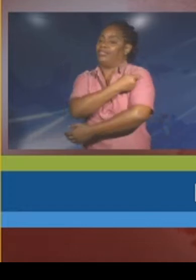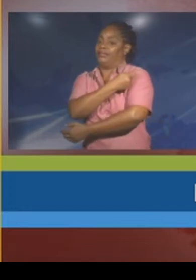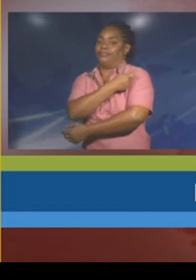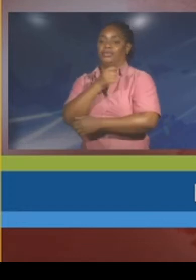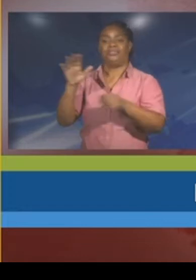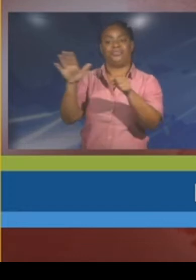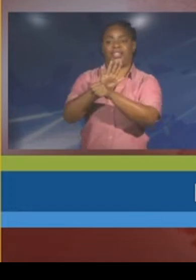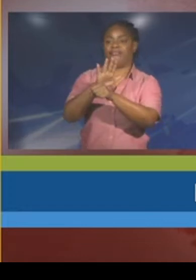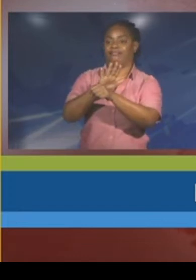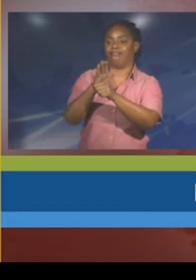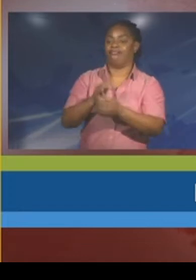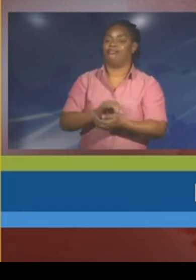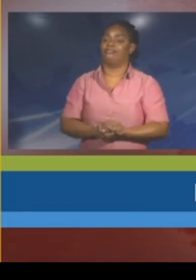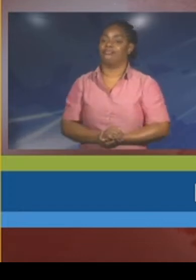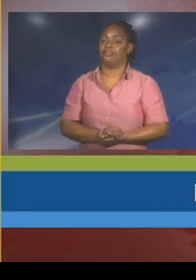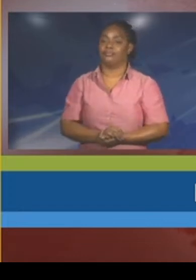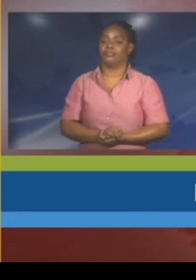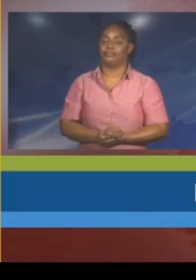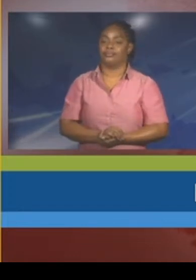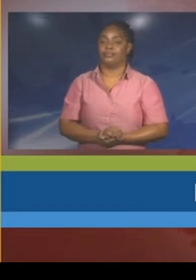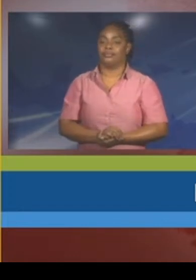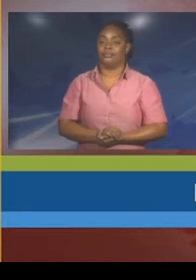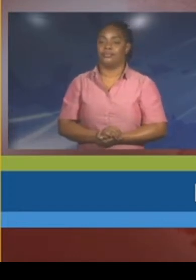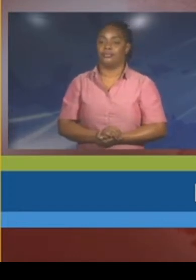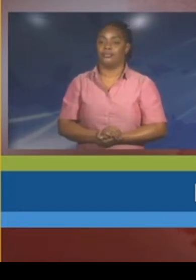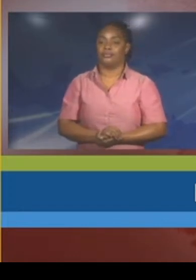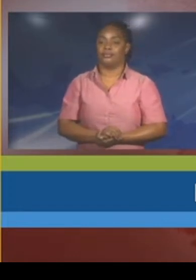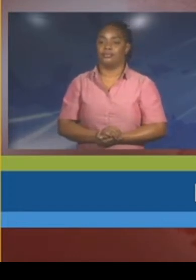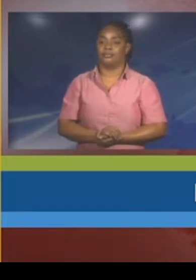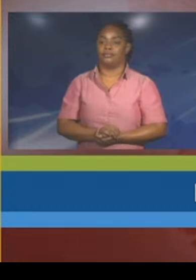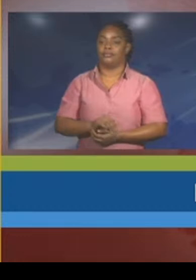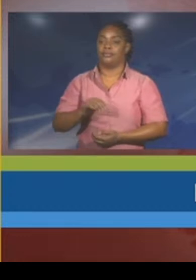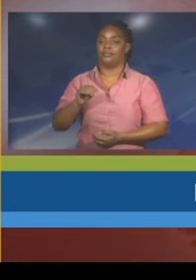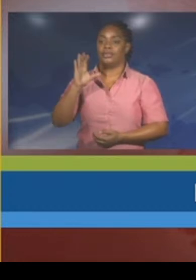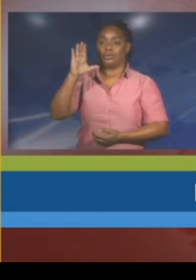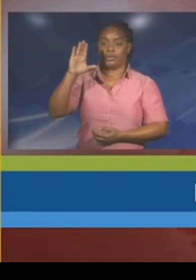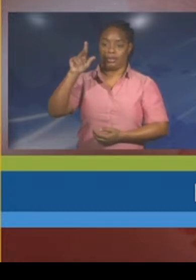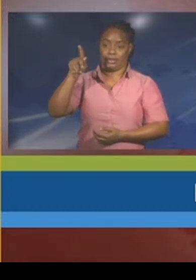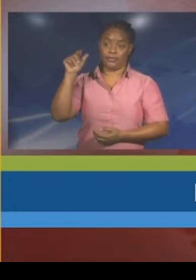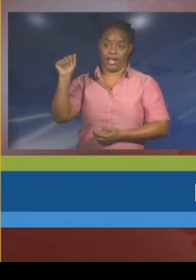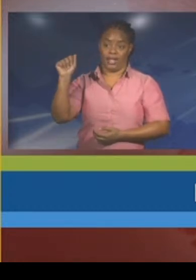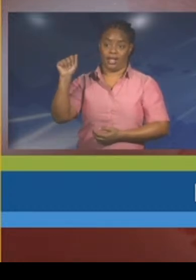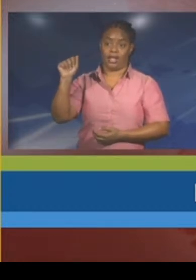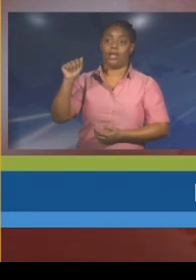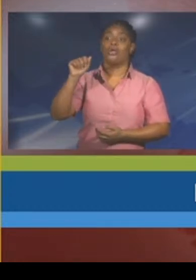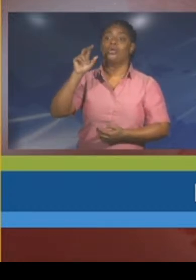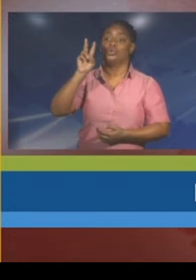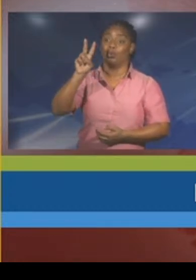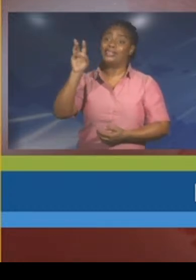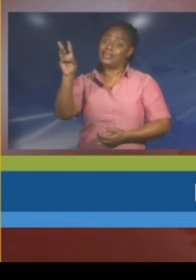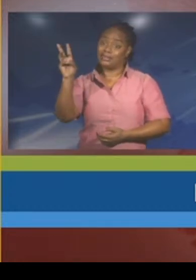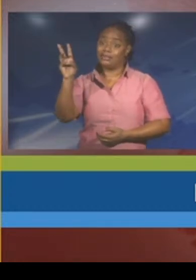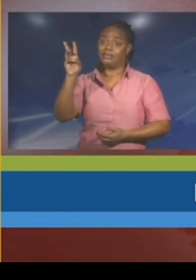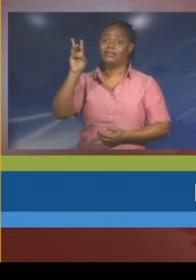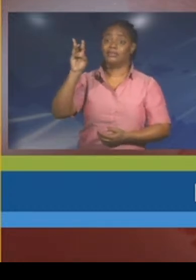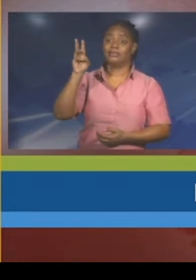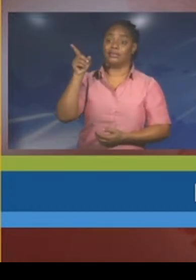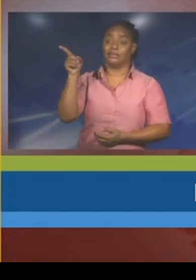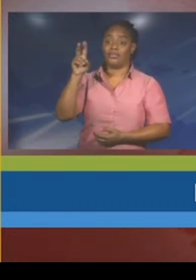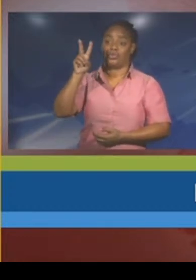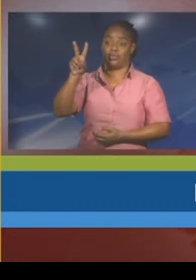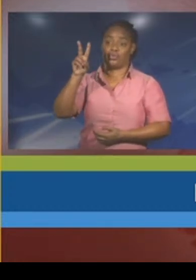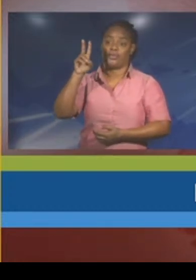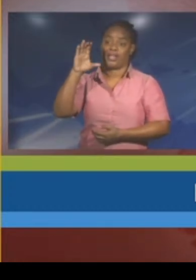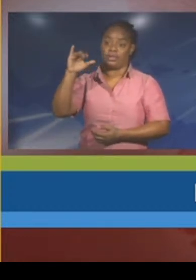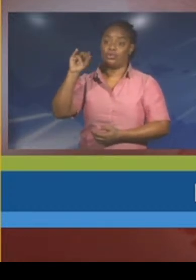those 88 persons at the health facilities, Hoover Hospital and Multi-Training Facility, 26 persons, 2 in the ICU, 3 in the